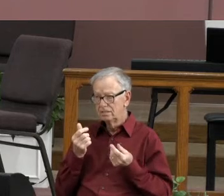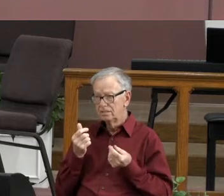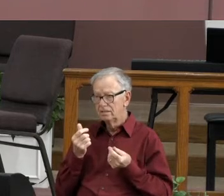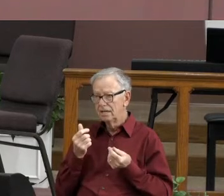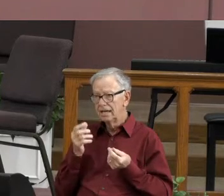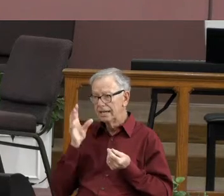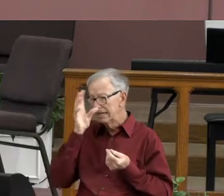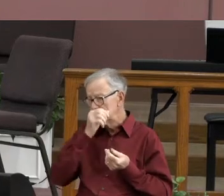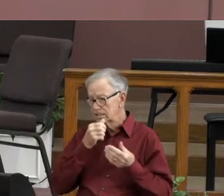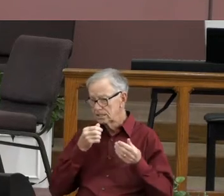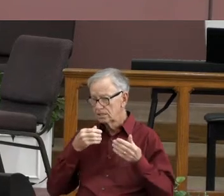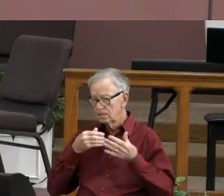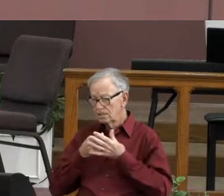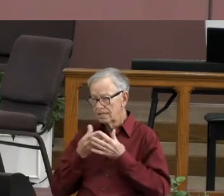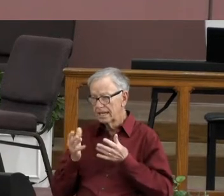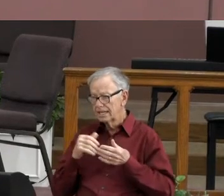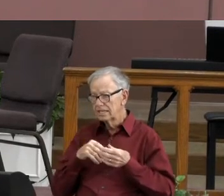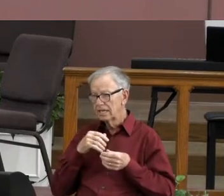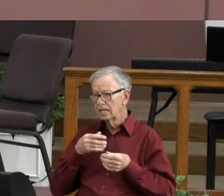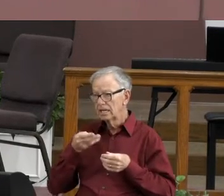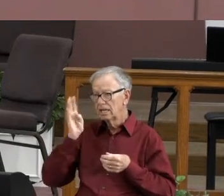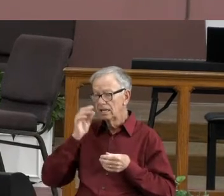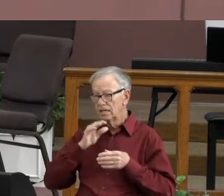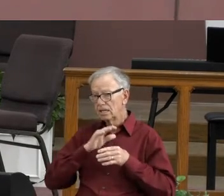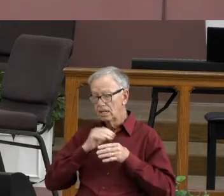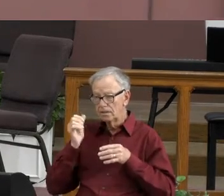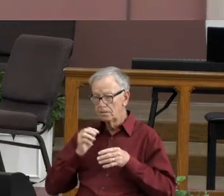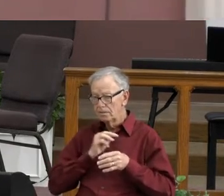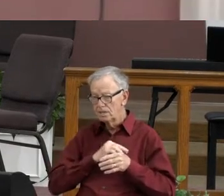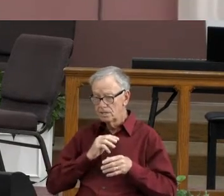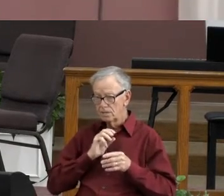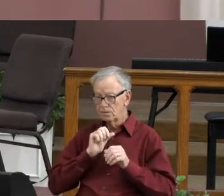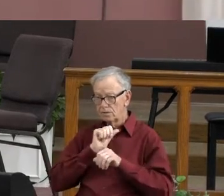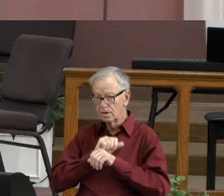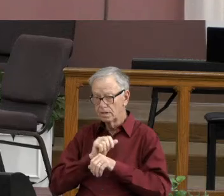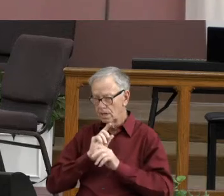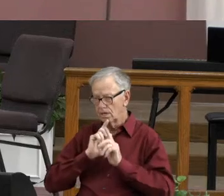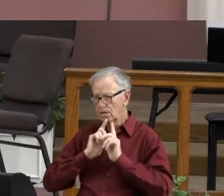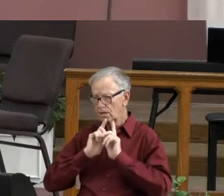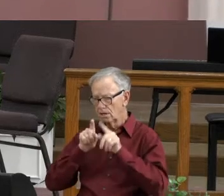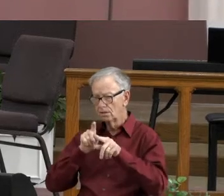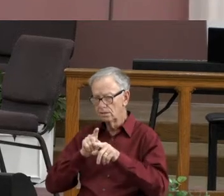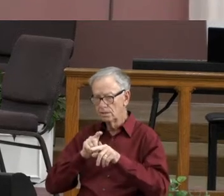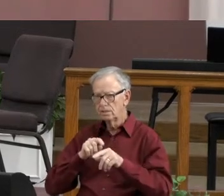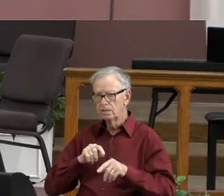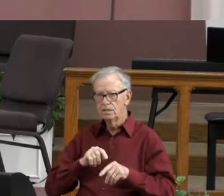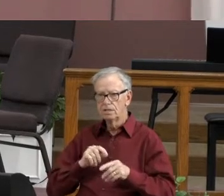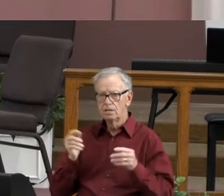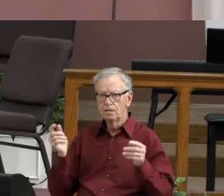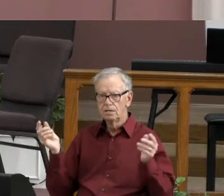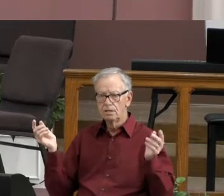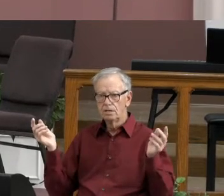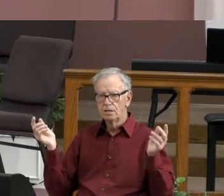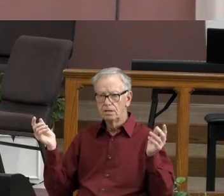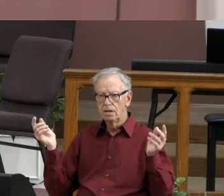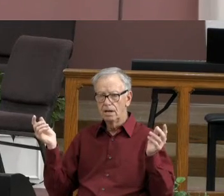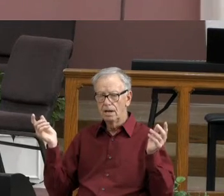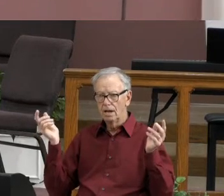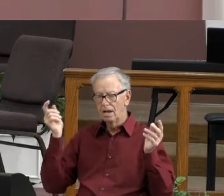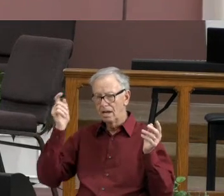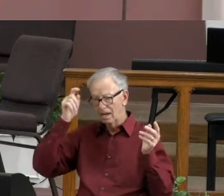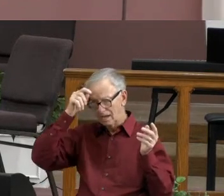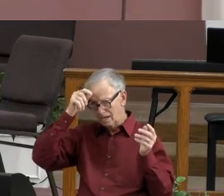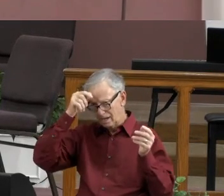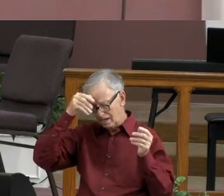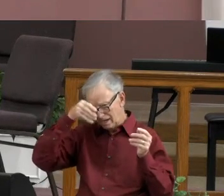I guess the closest thing I could say is God calls them into mission work, and they go, and they're in deepest, darkest Africa, where there's no cell service and no internet and no anything else, and you